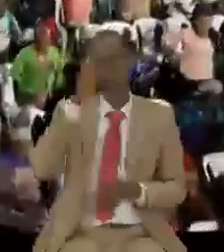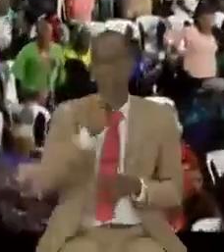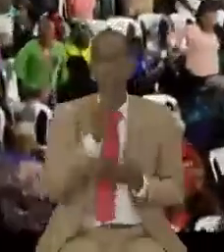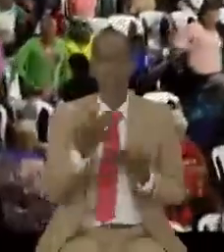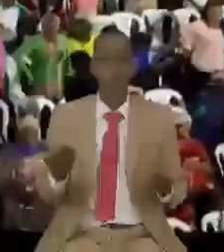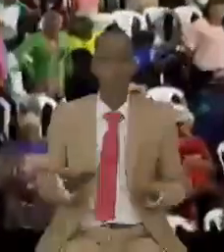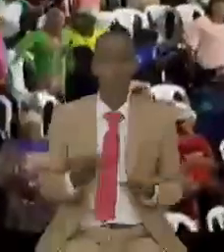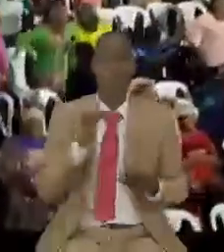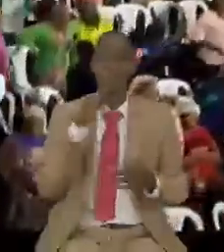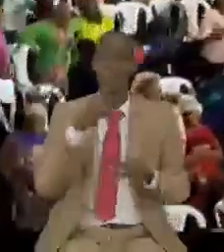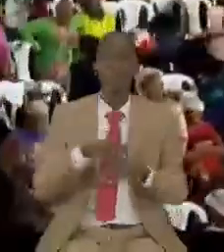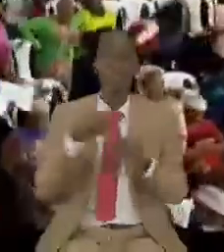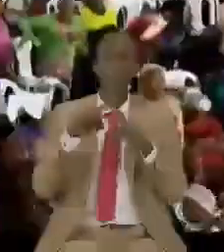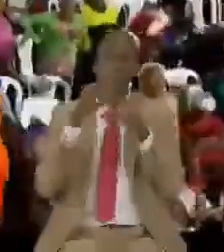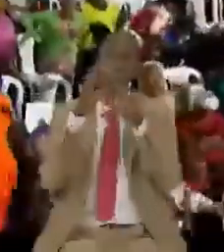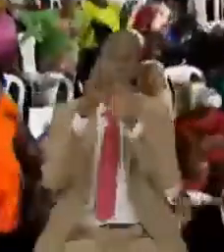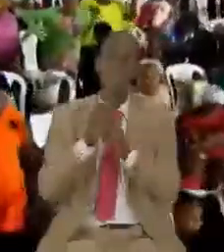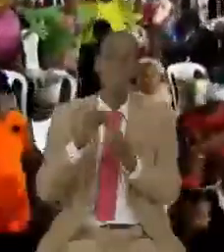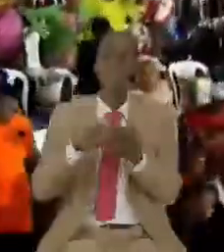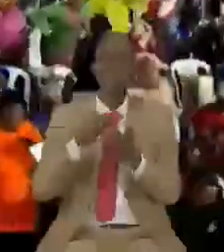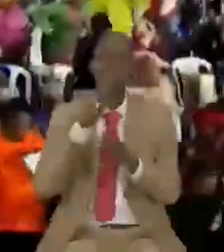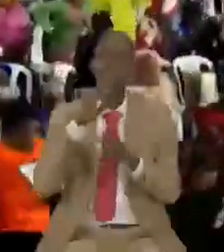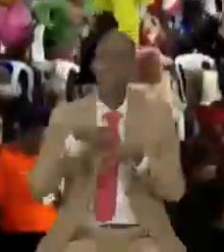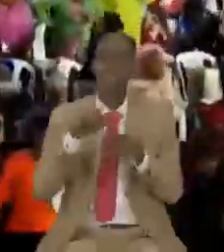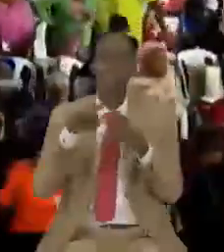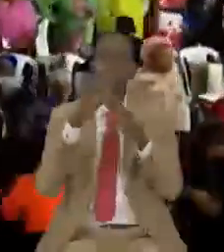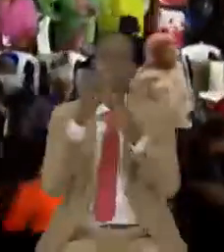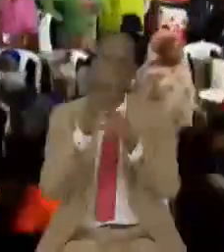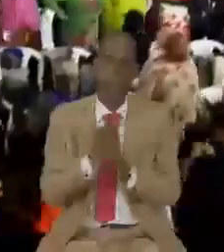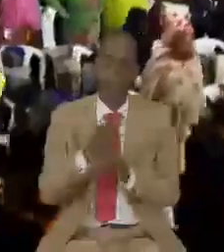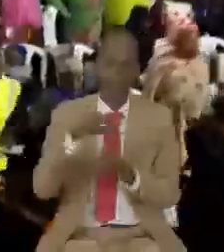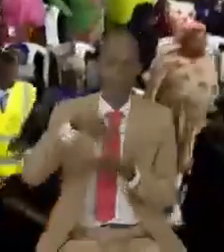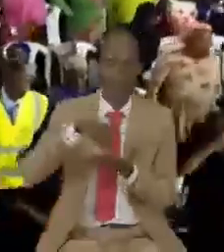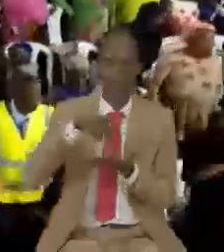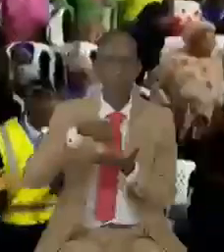time to receive. It's time to receive.